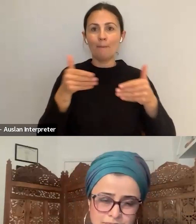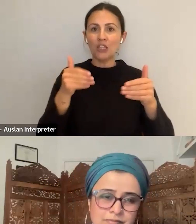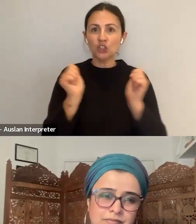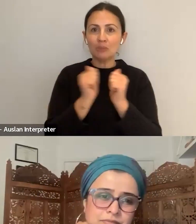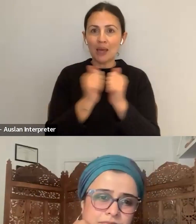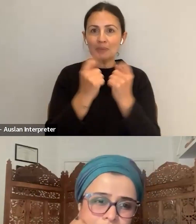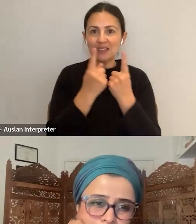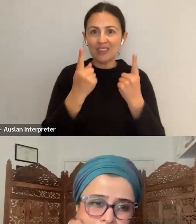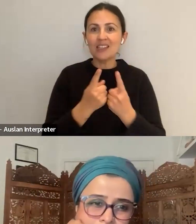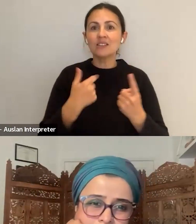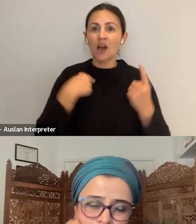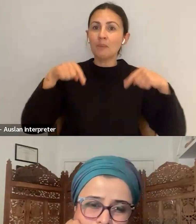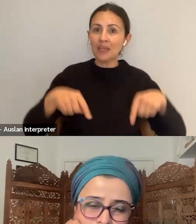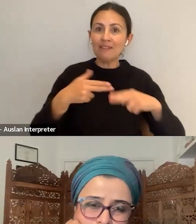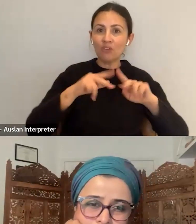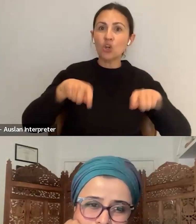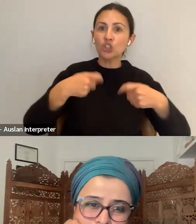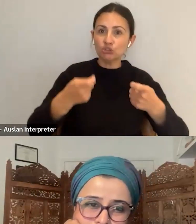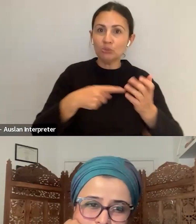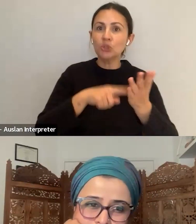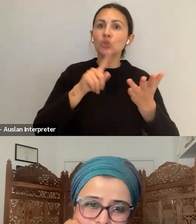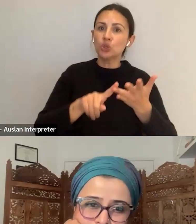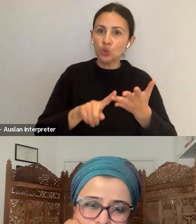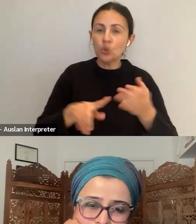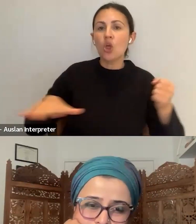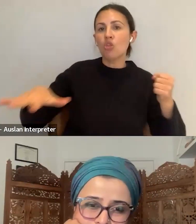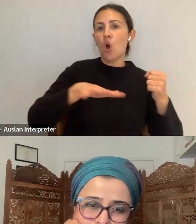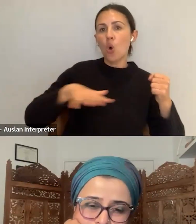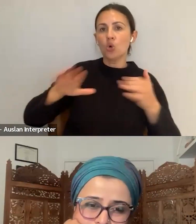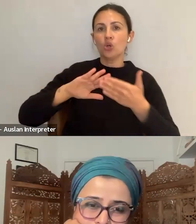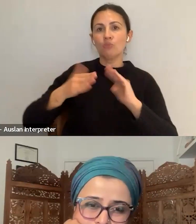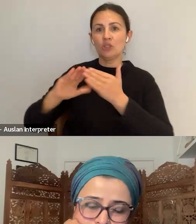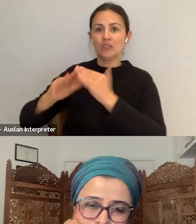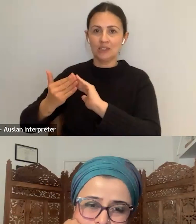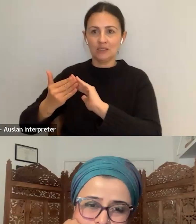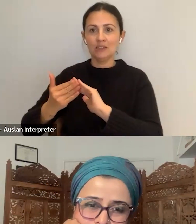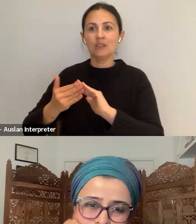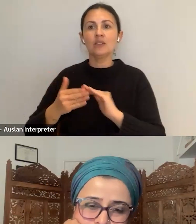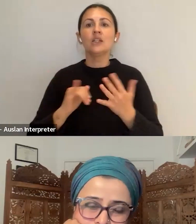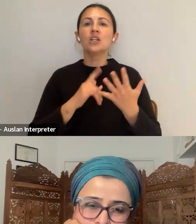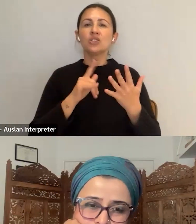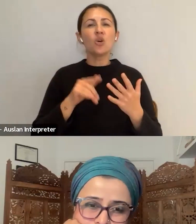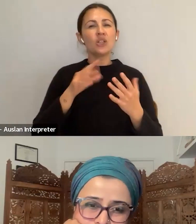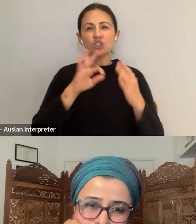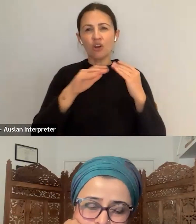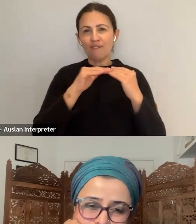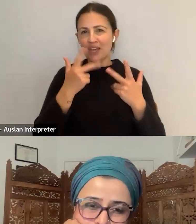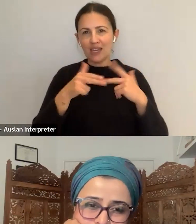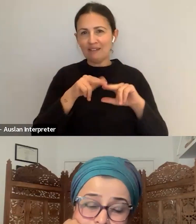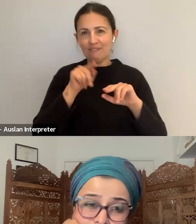north East Arnhem Land, you know? So there's violence in that. It's violence in actually thinking that I